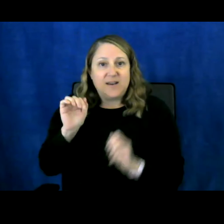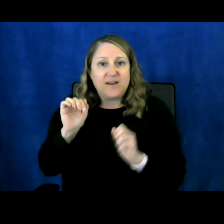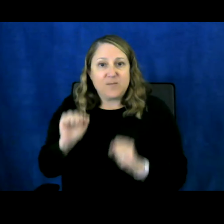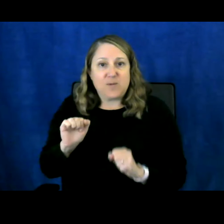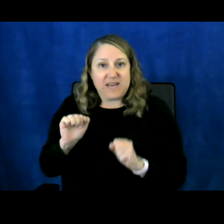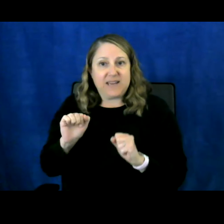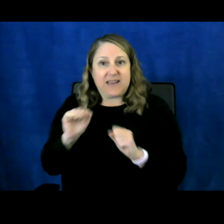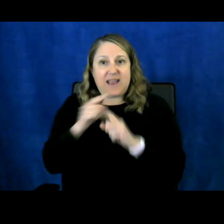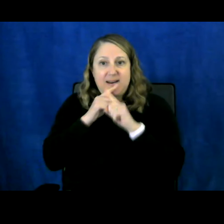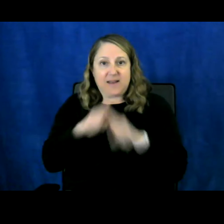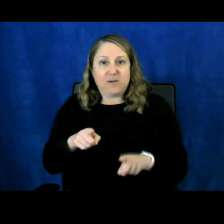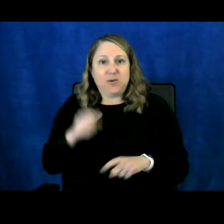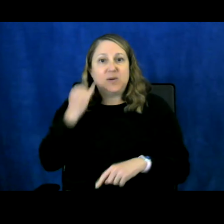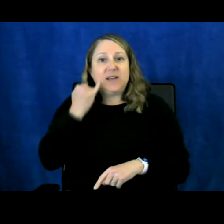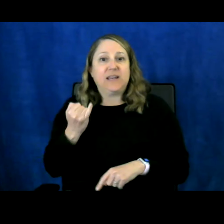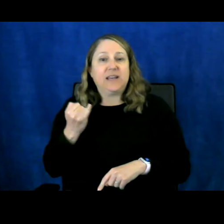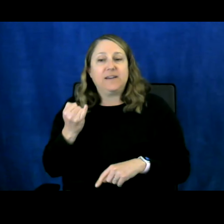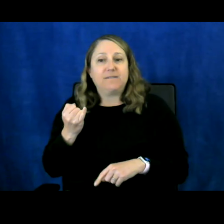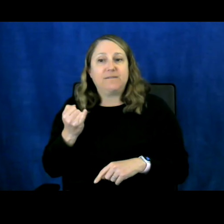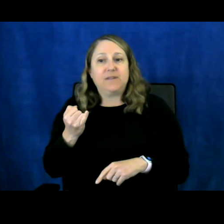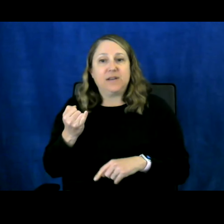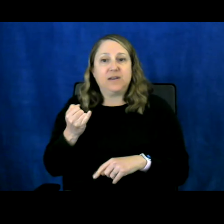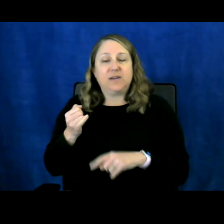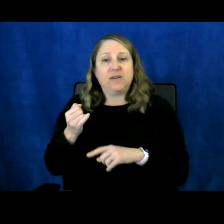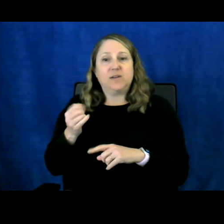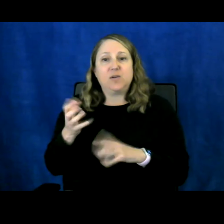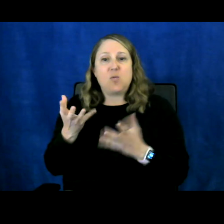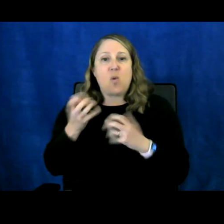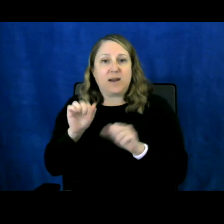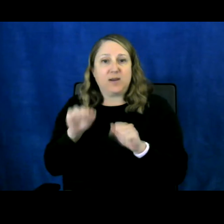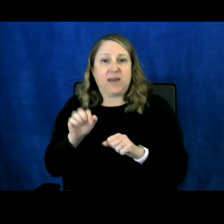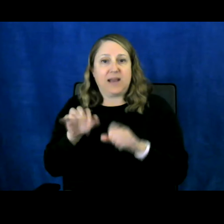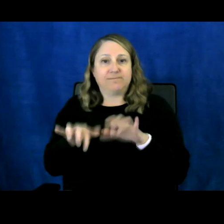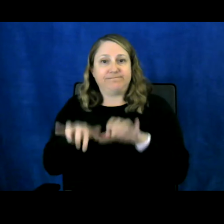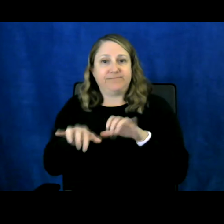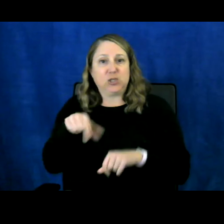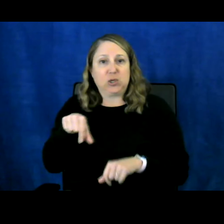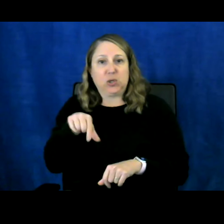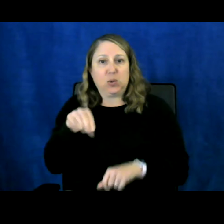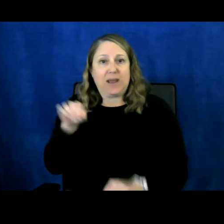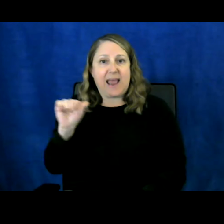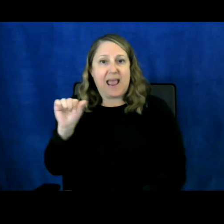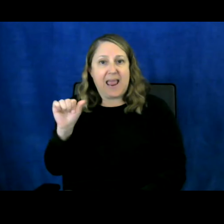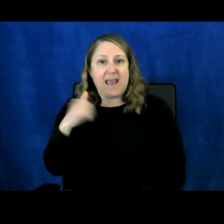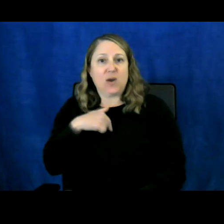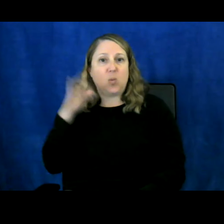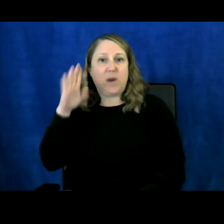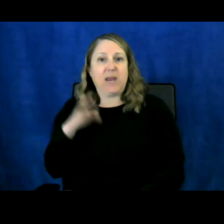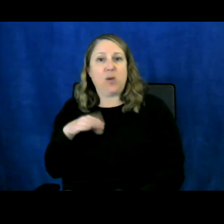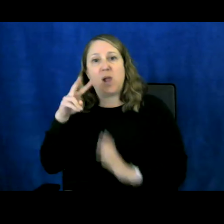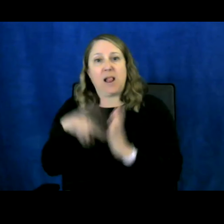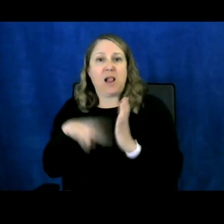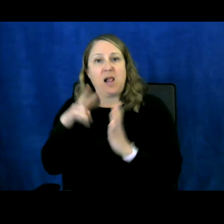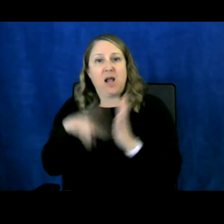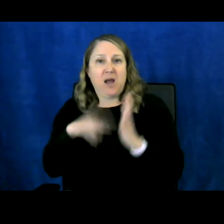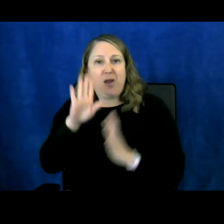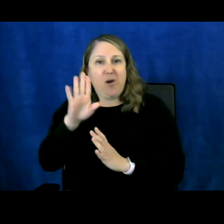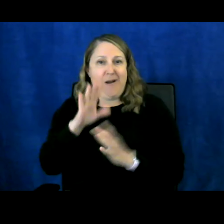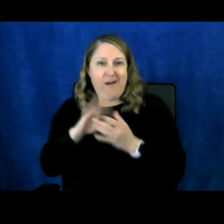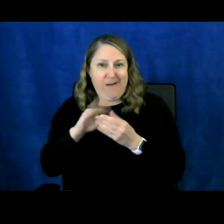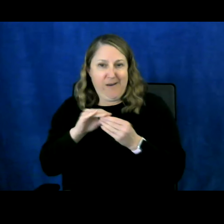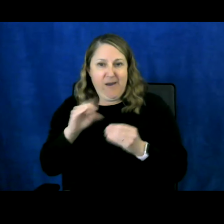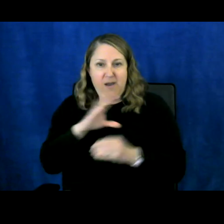from you directly. You can also use the Q&A feature to submit your questions and comments, and we will read them out loud. And